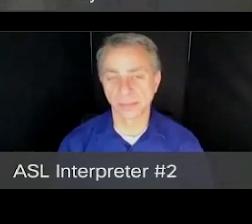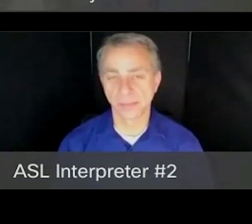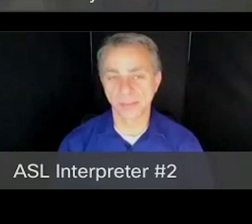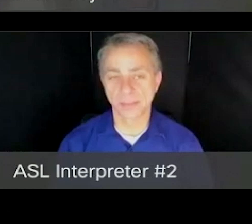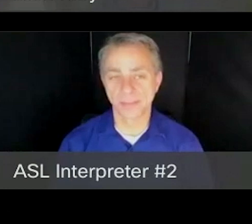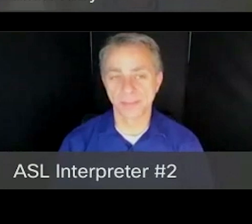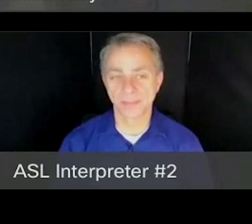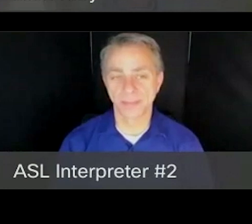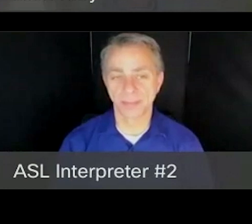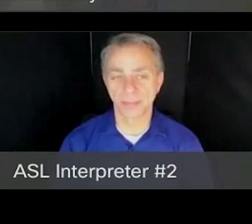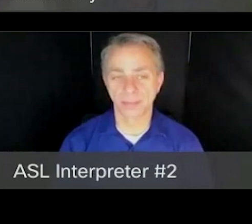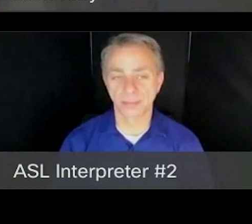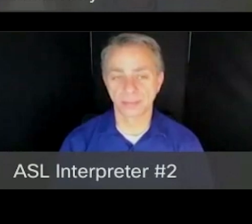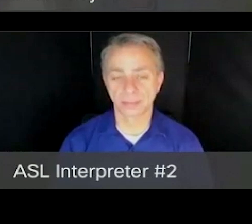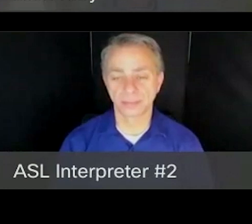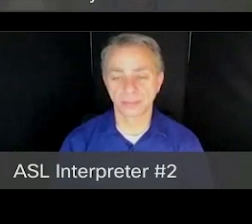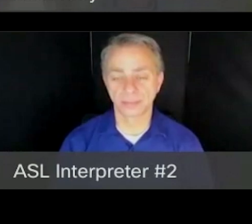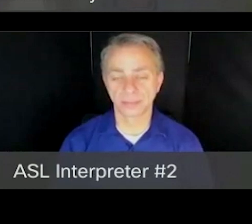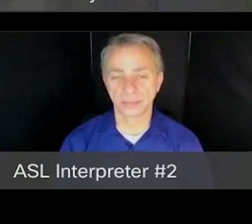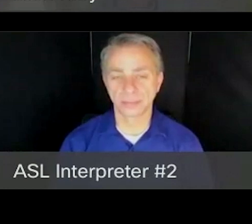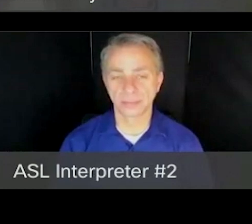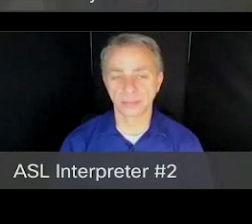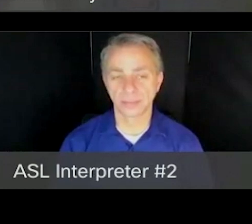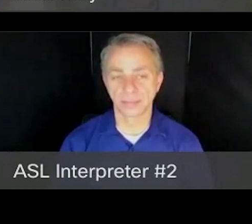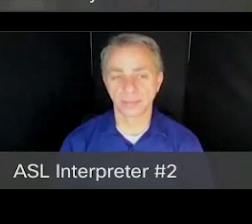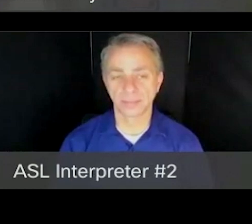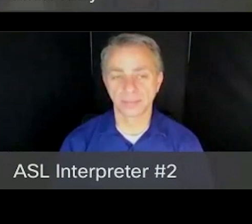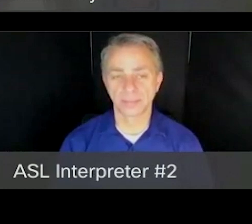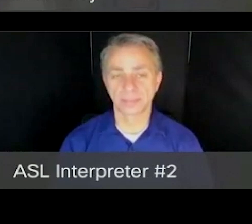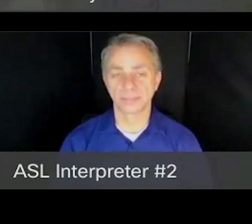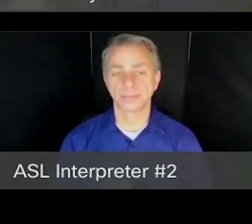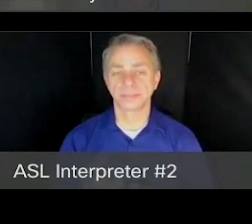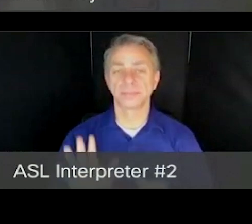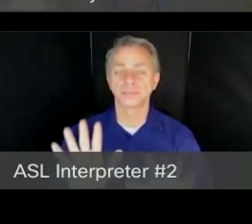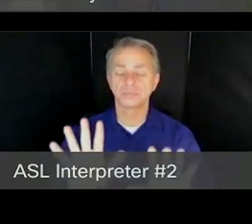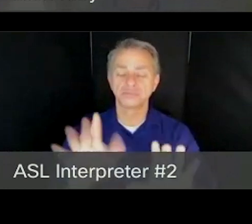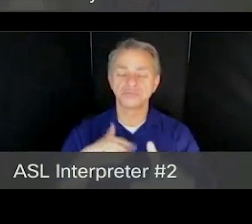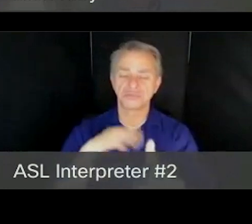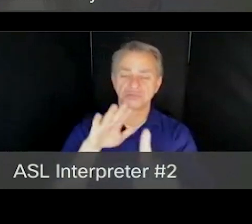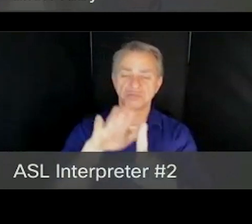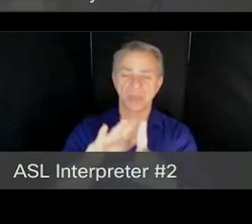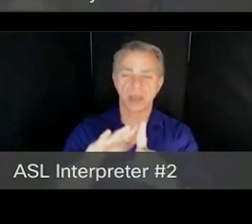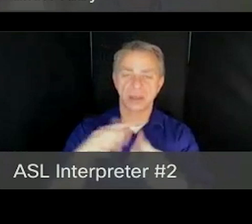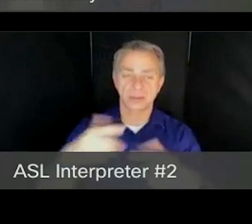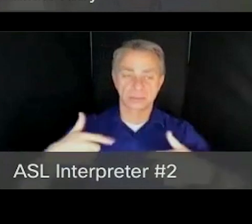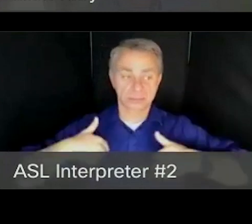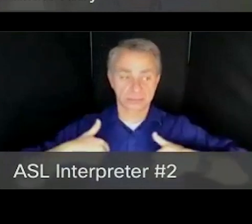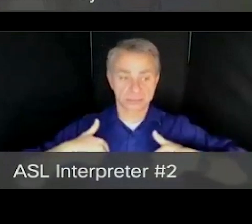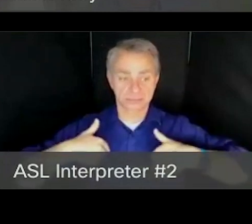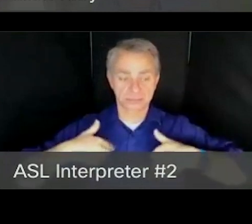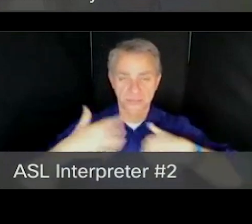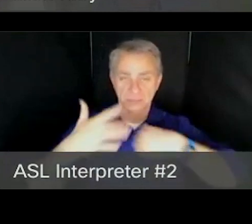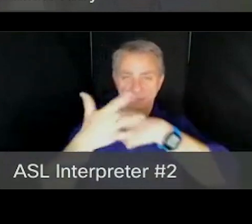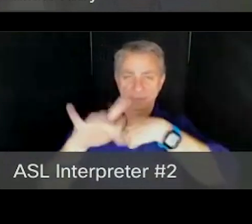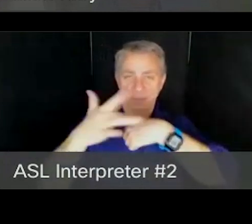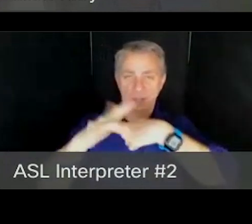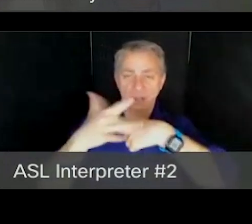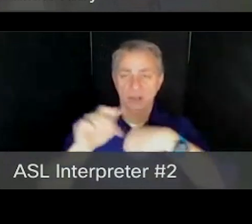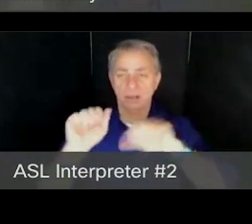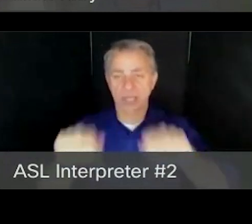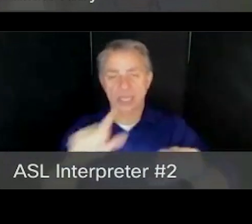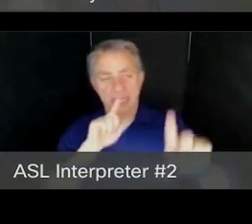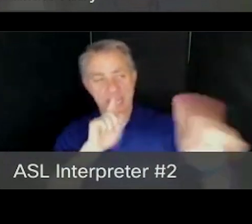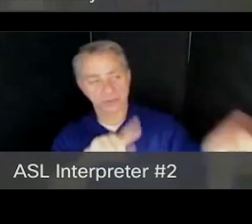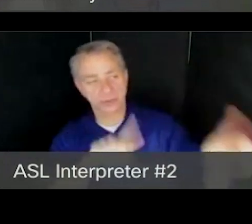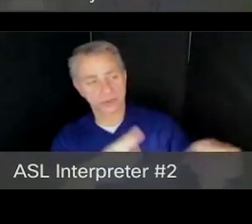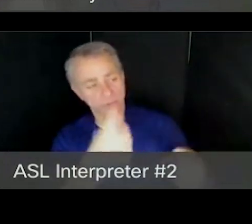A reminder that, again, we consider ourselves a resource. We're happy to talk to you about your research idea.